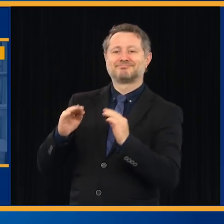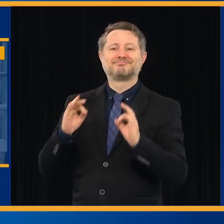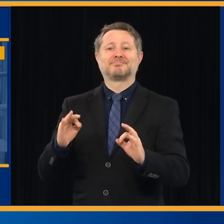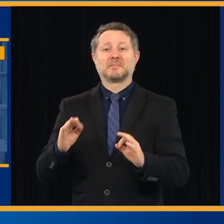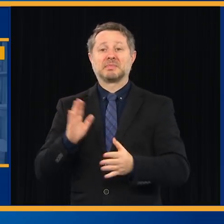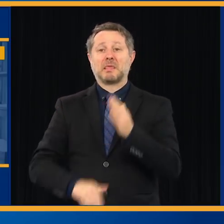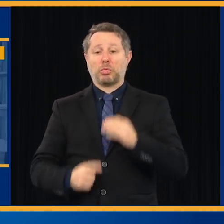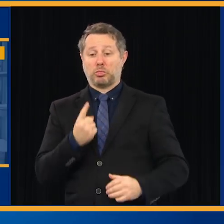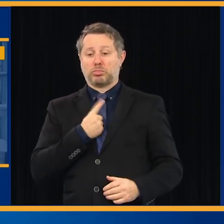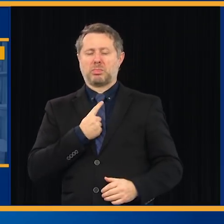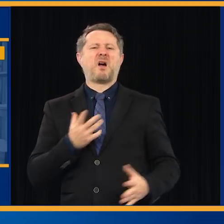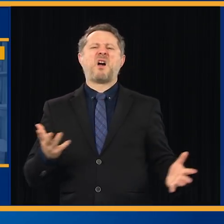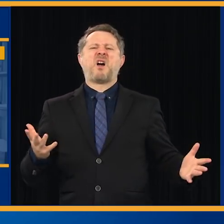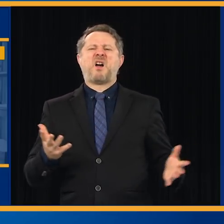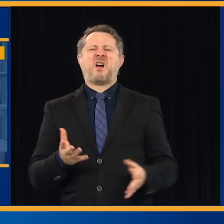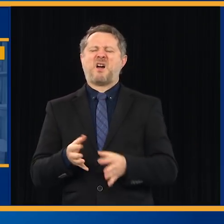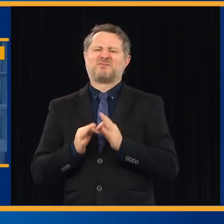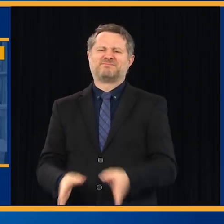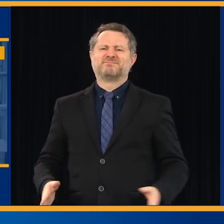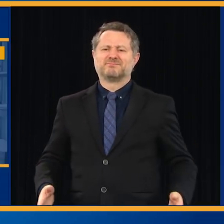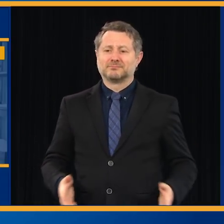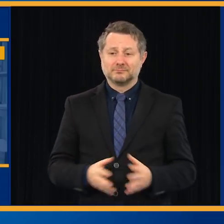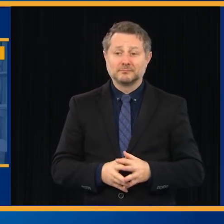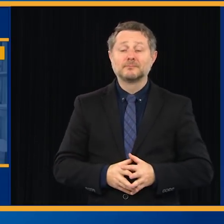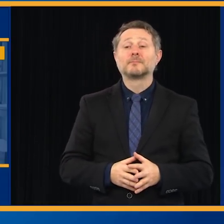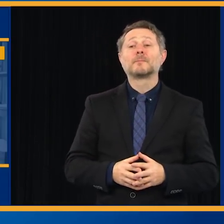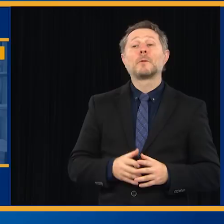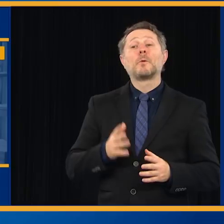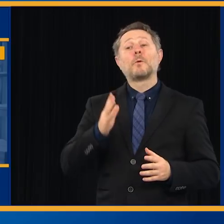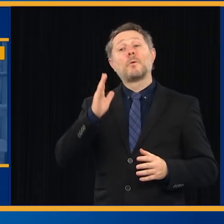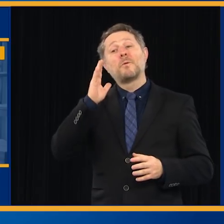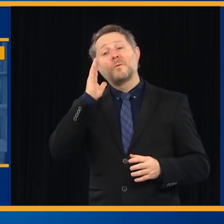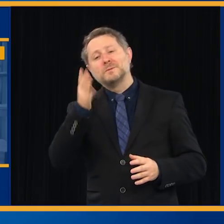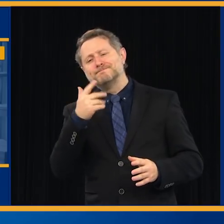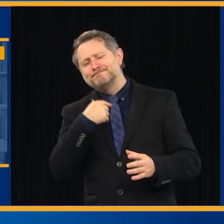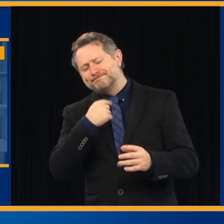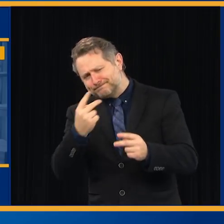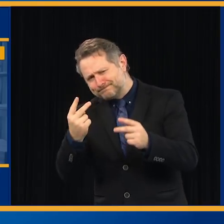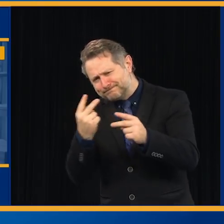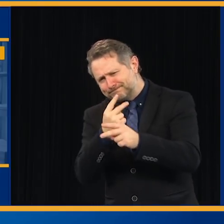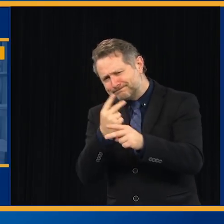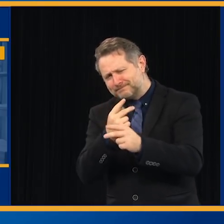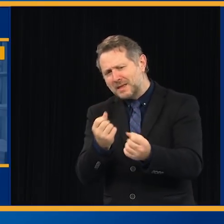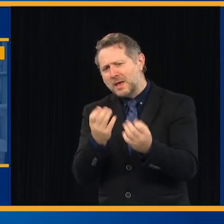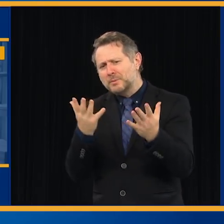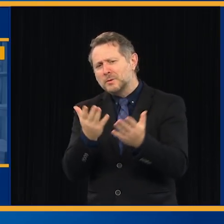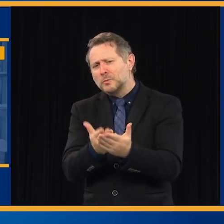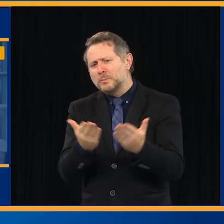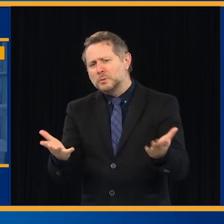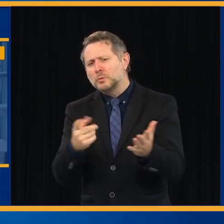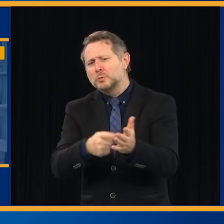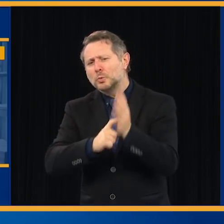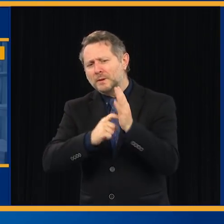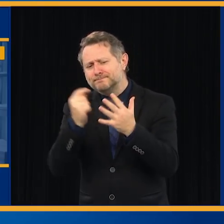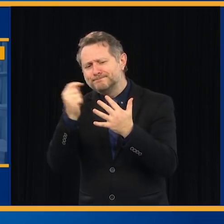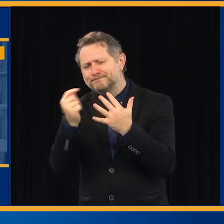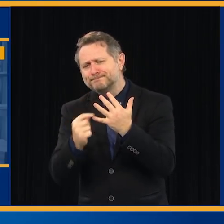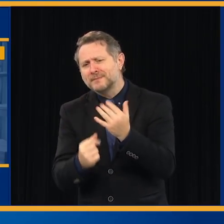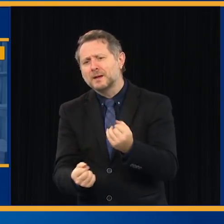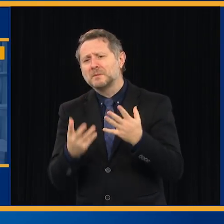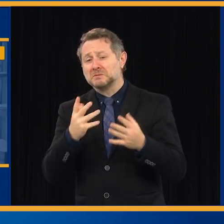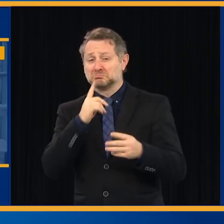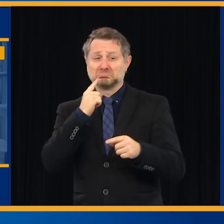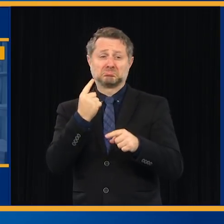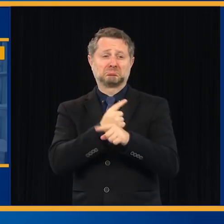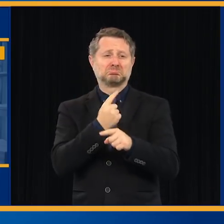We will come up with a regional identification of all the equipment we need. Basically, it's all standard equipment. A